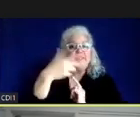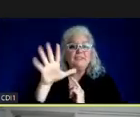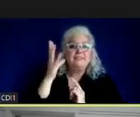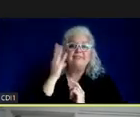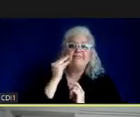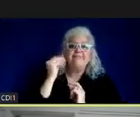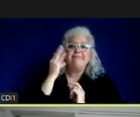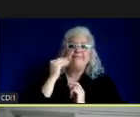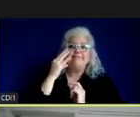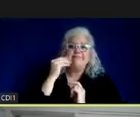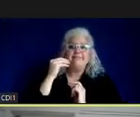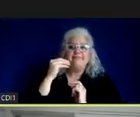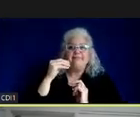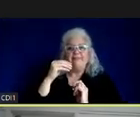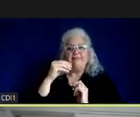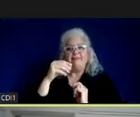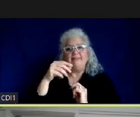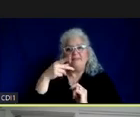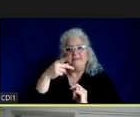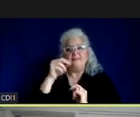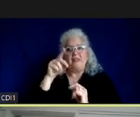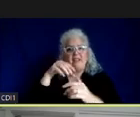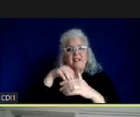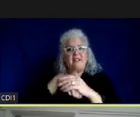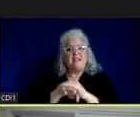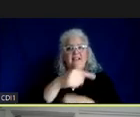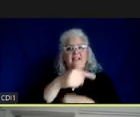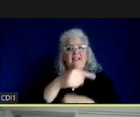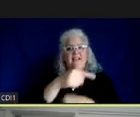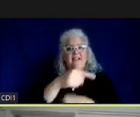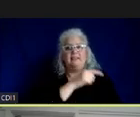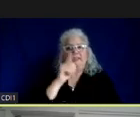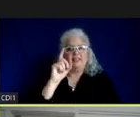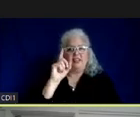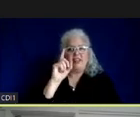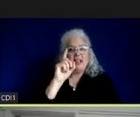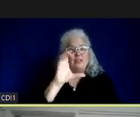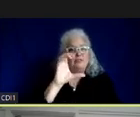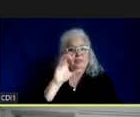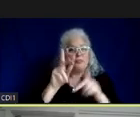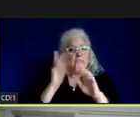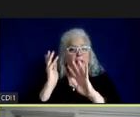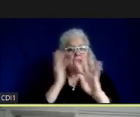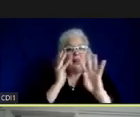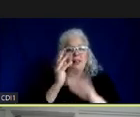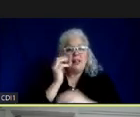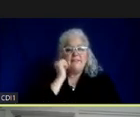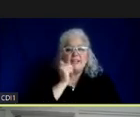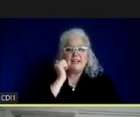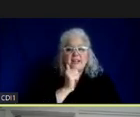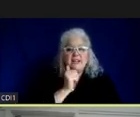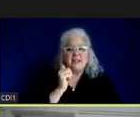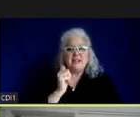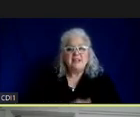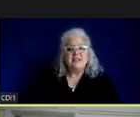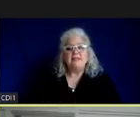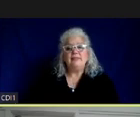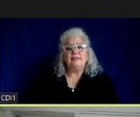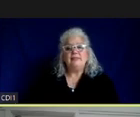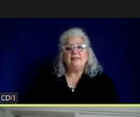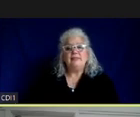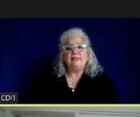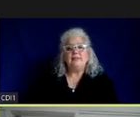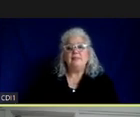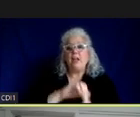day. And so we piloted a full-scale launch with another group of identified in the governor's